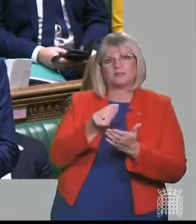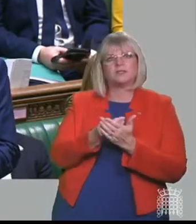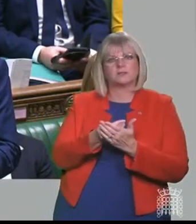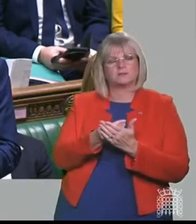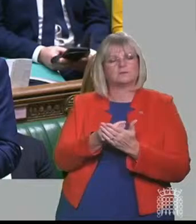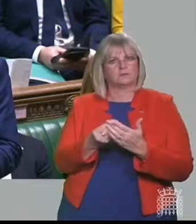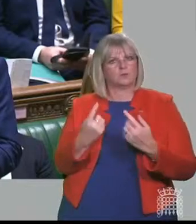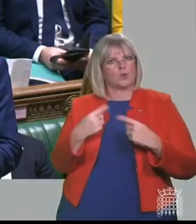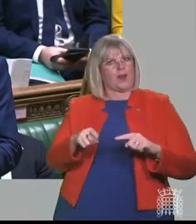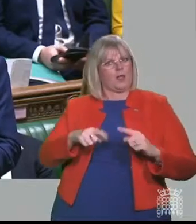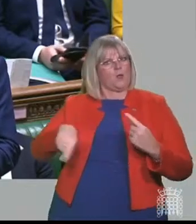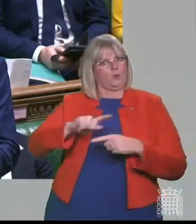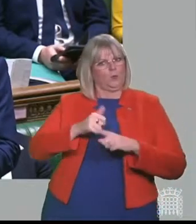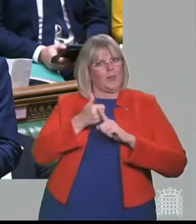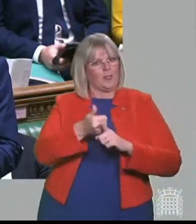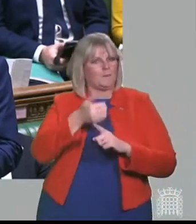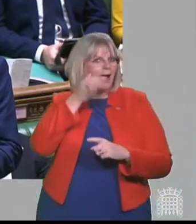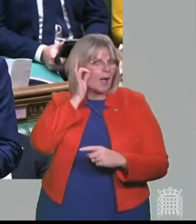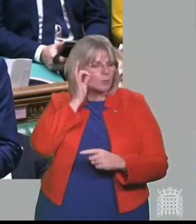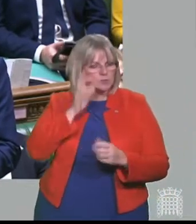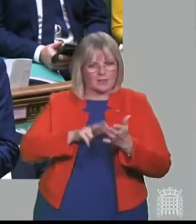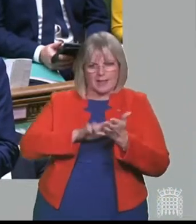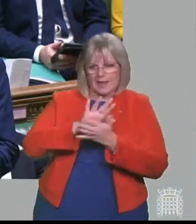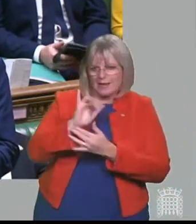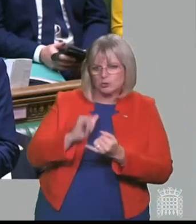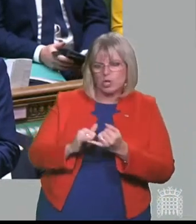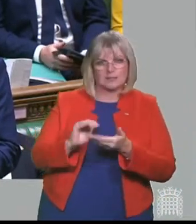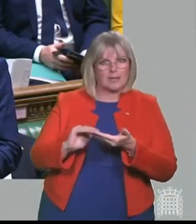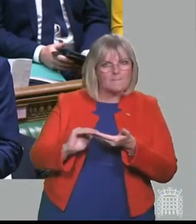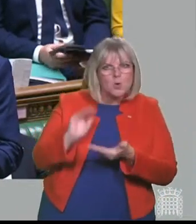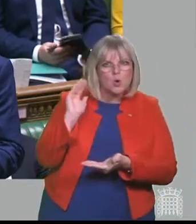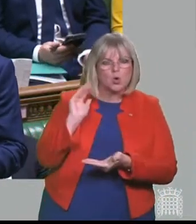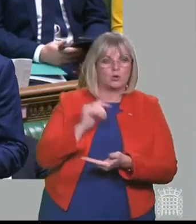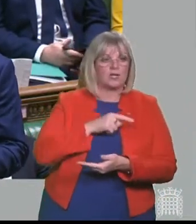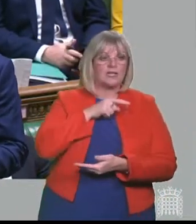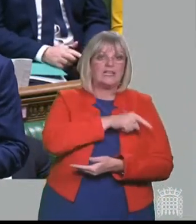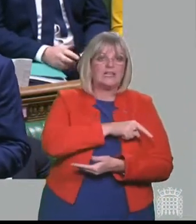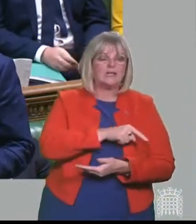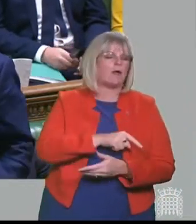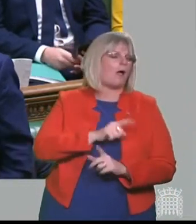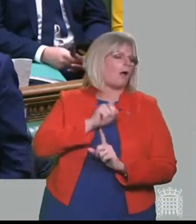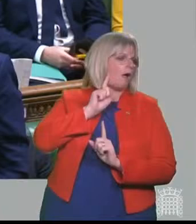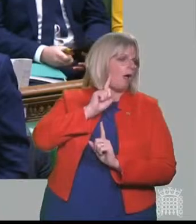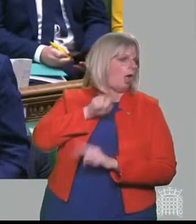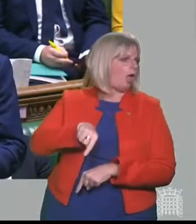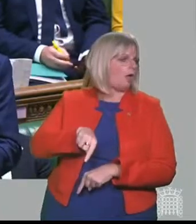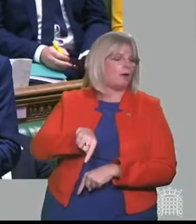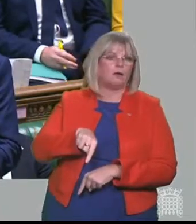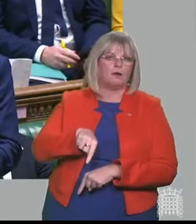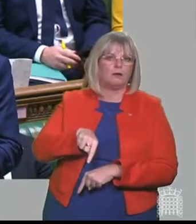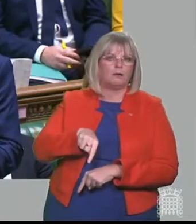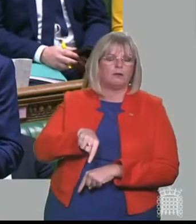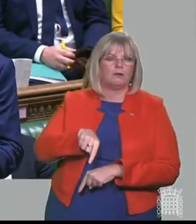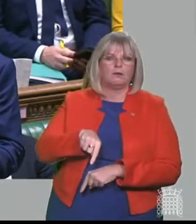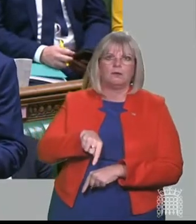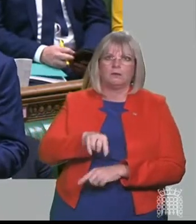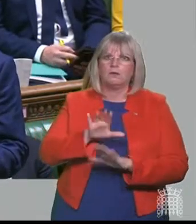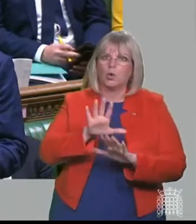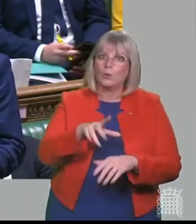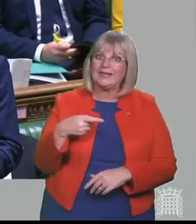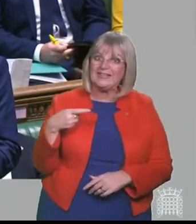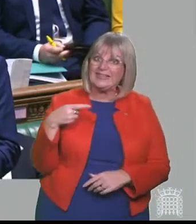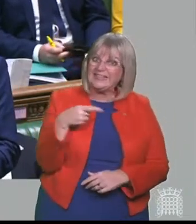the NHS and more, and he's chosen to ignore that call. As I said, he's chosen not to